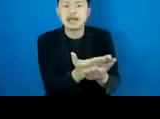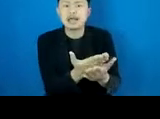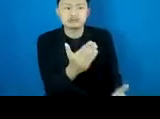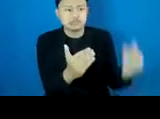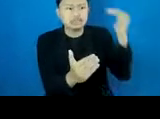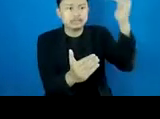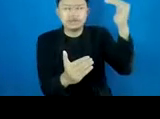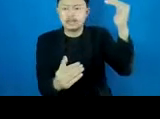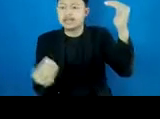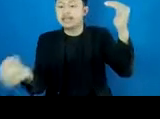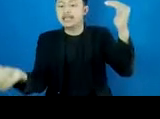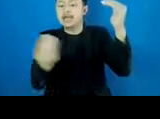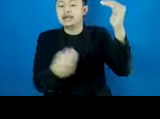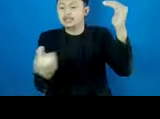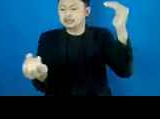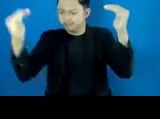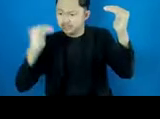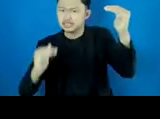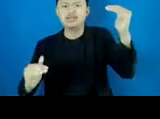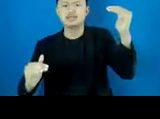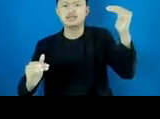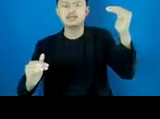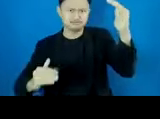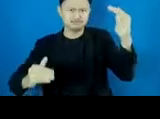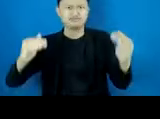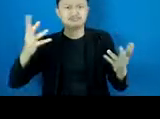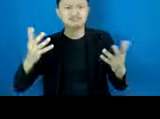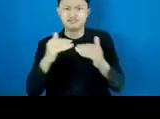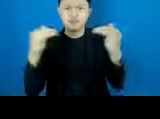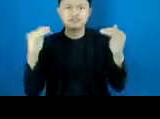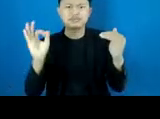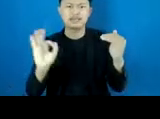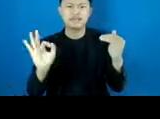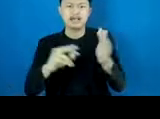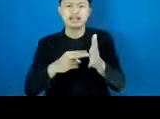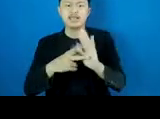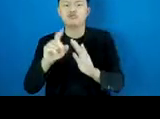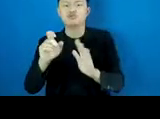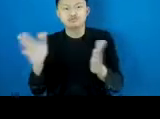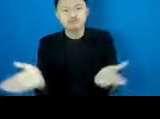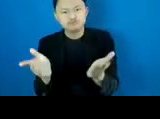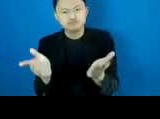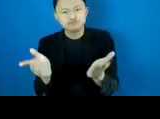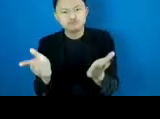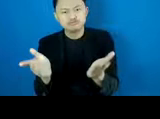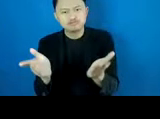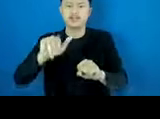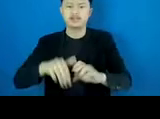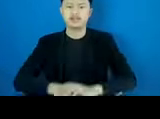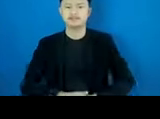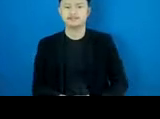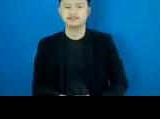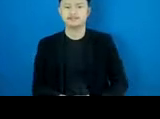grid, depending upon the reliability of that particular line or supply. And